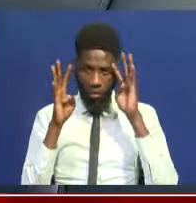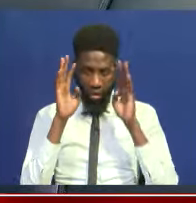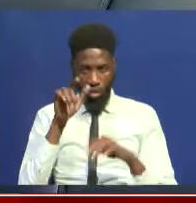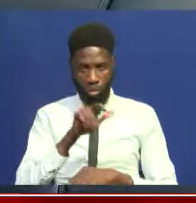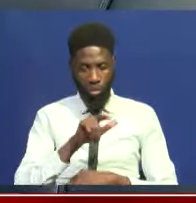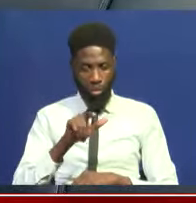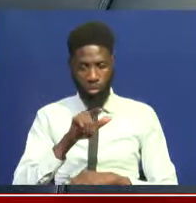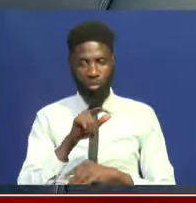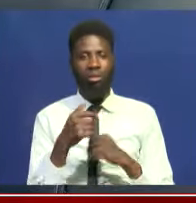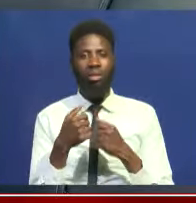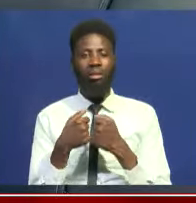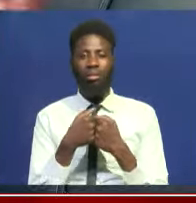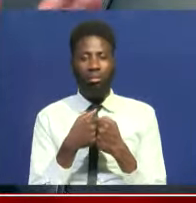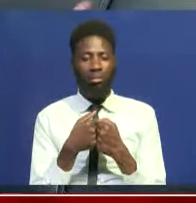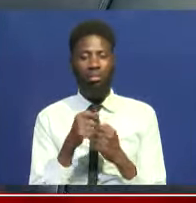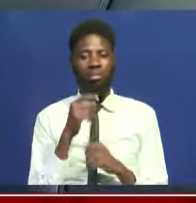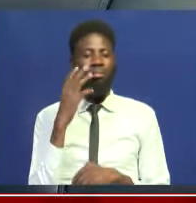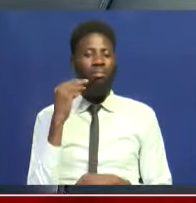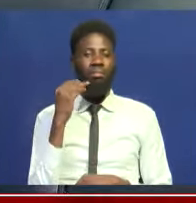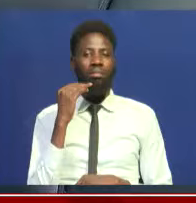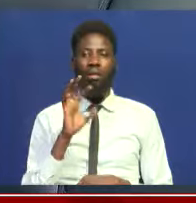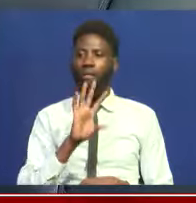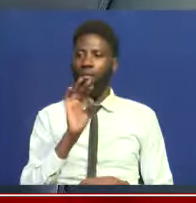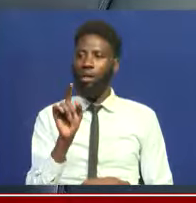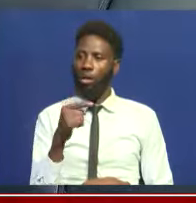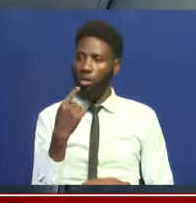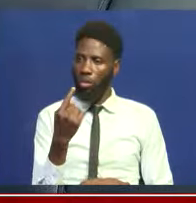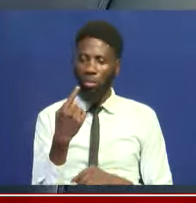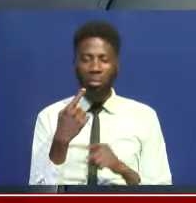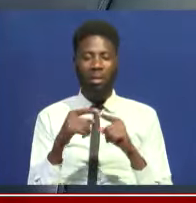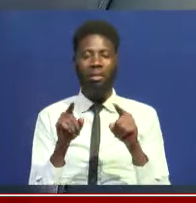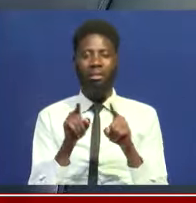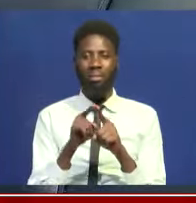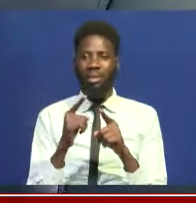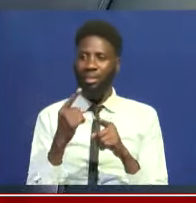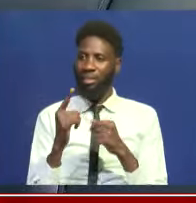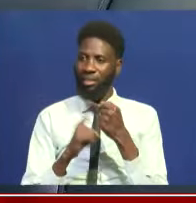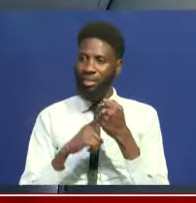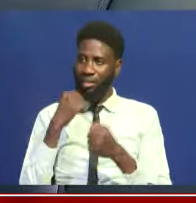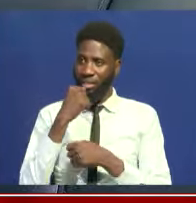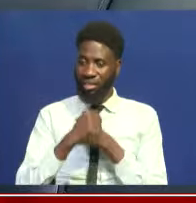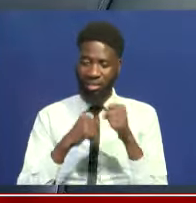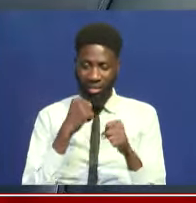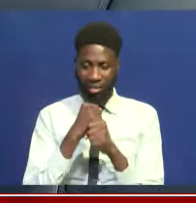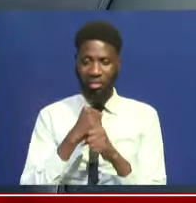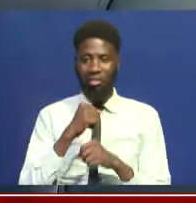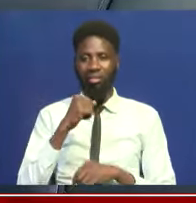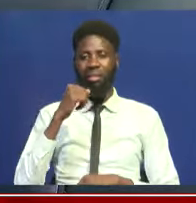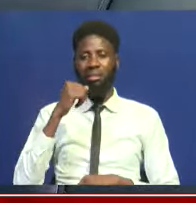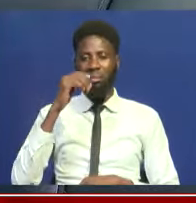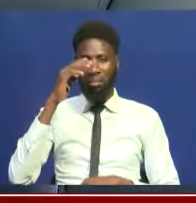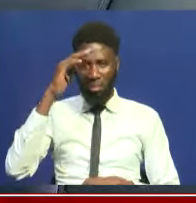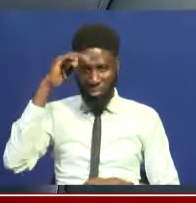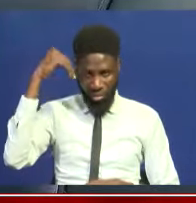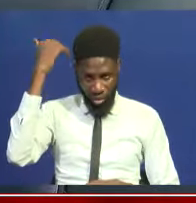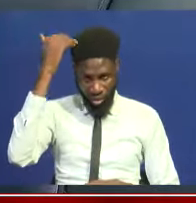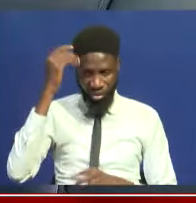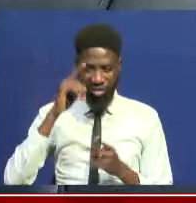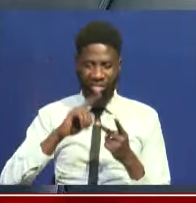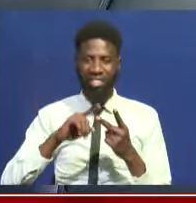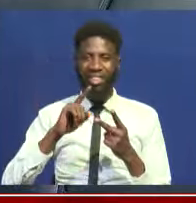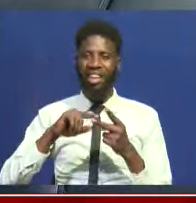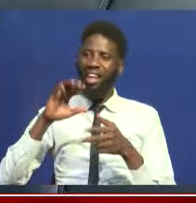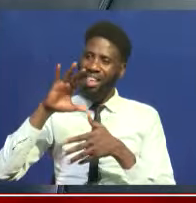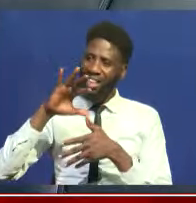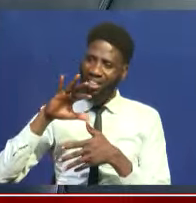not only in Africa, but the 6 years I lived in the Middle East and the 5 years I've lived in Latin America and the various corners of the world